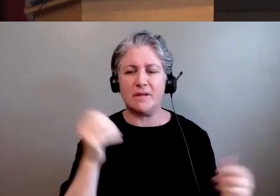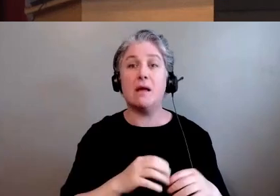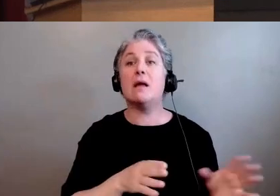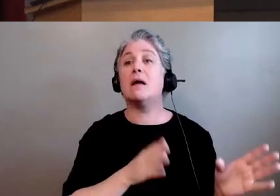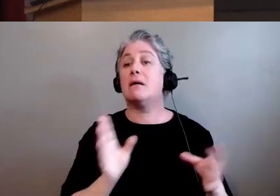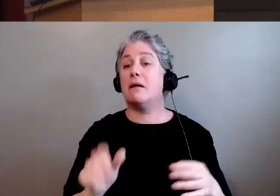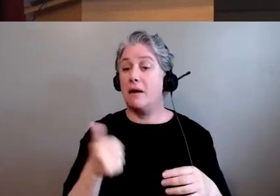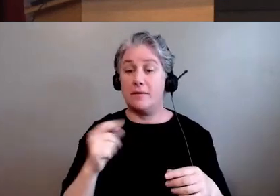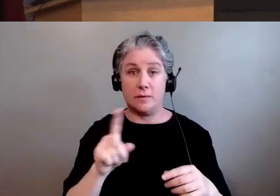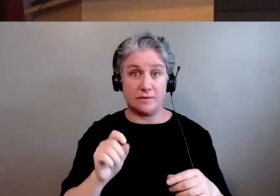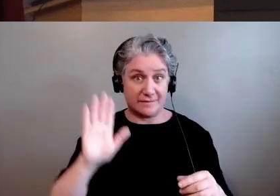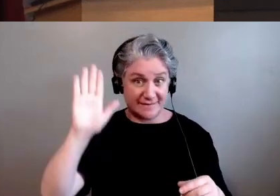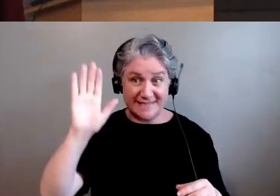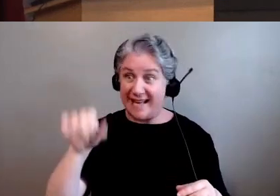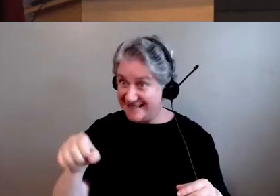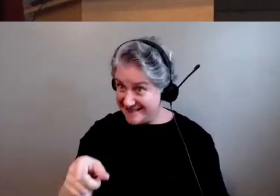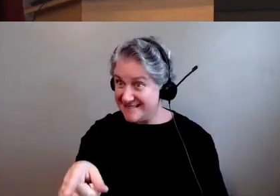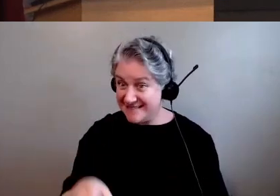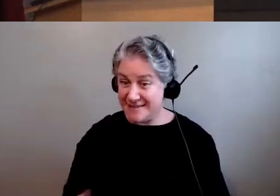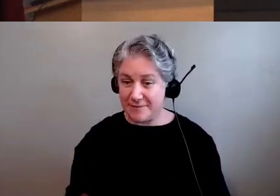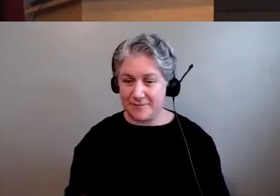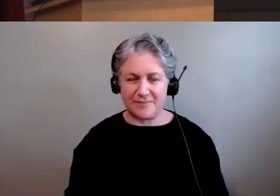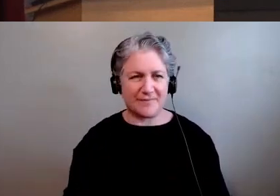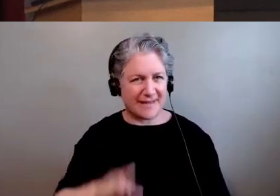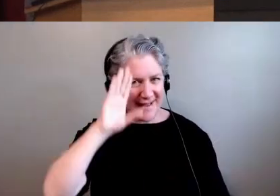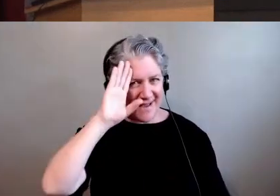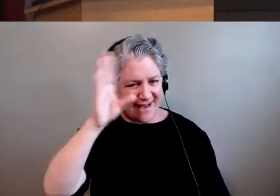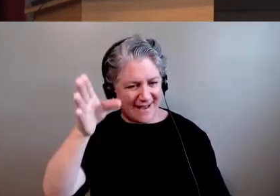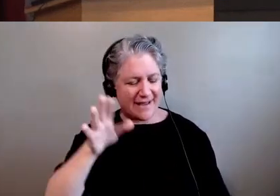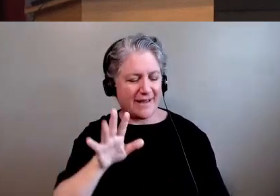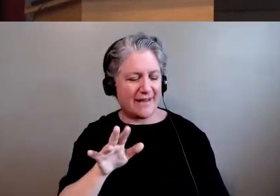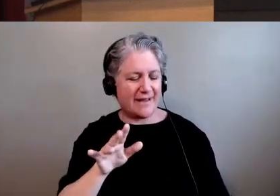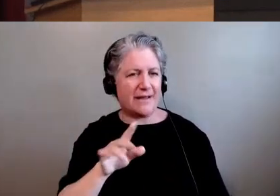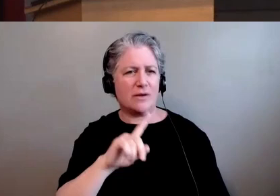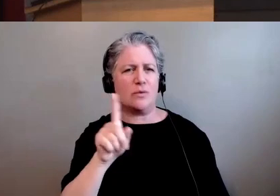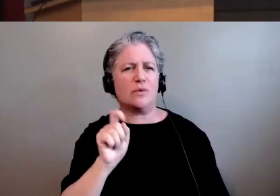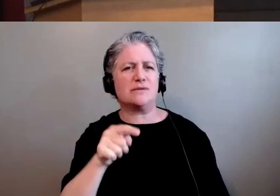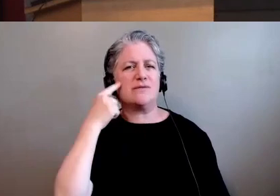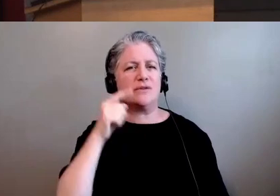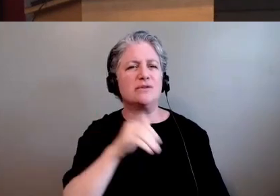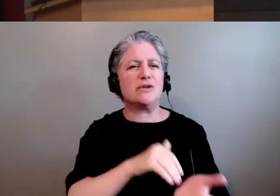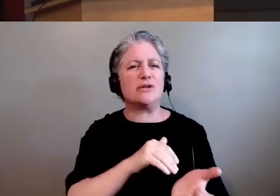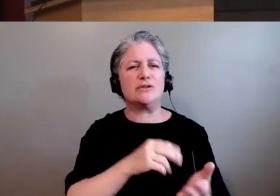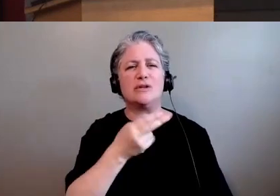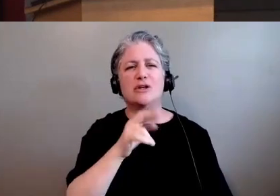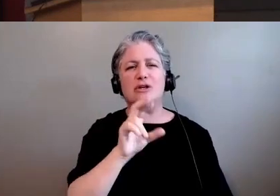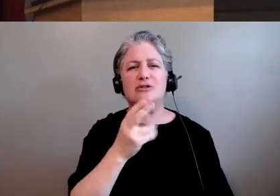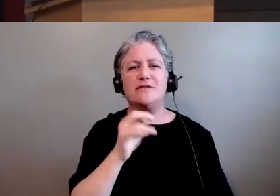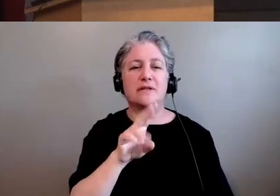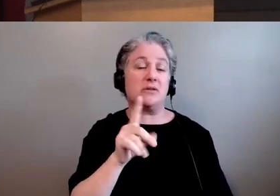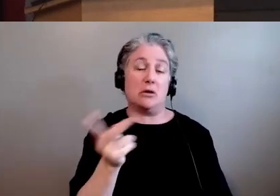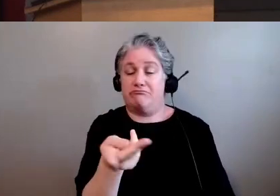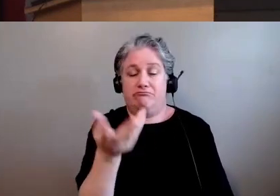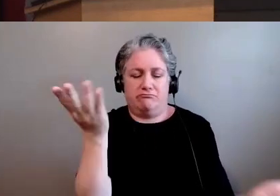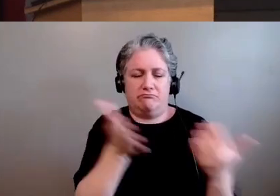Anyone else with a question right now? Yes. Hi, I think this is a question for Dr. Hirschfield or whomever, but